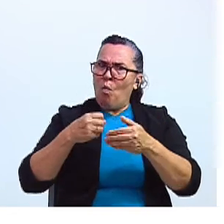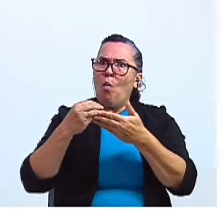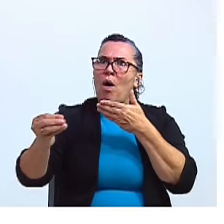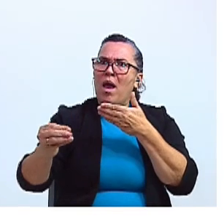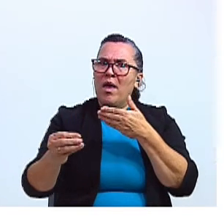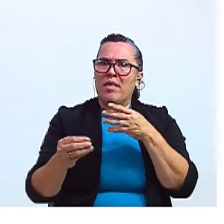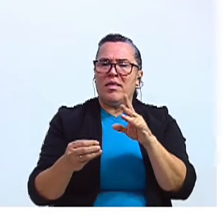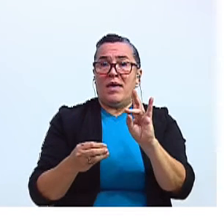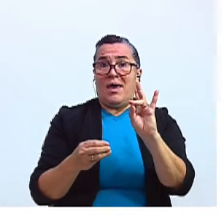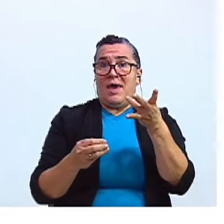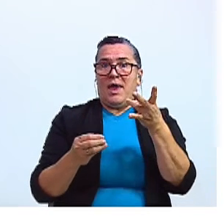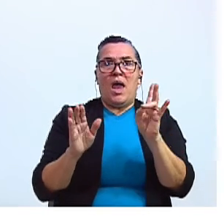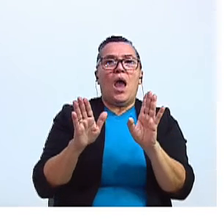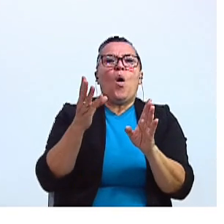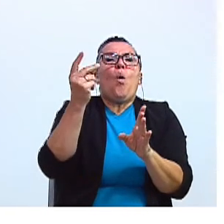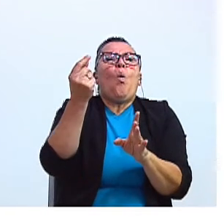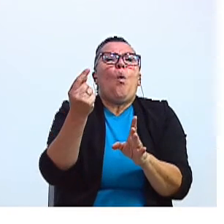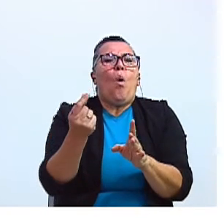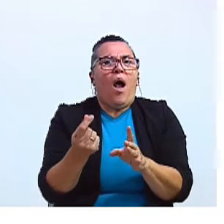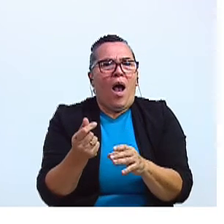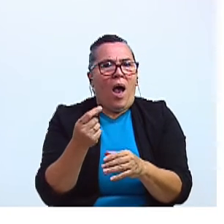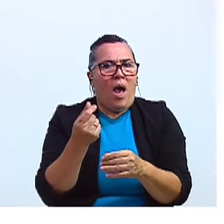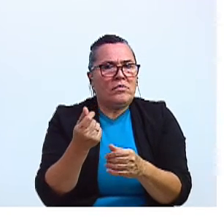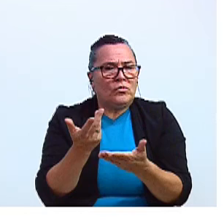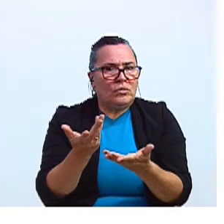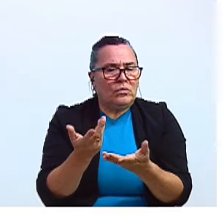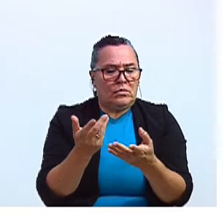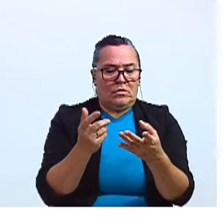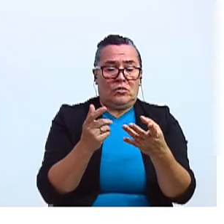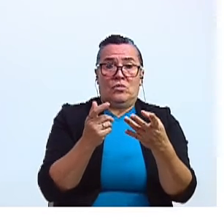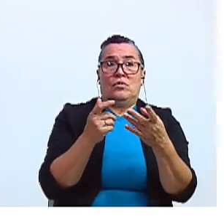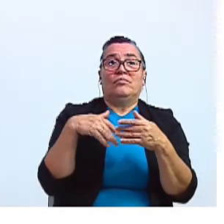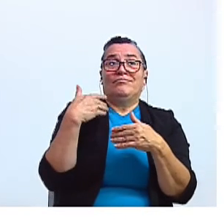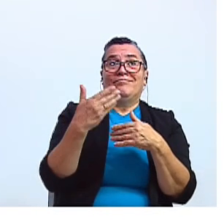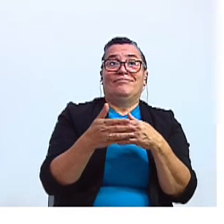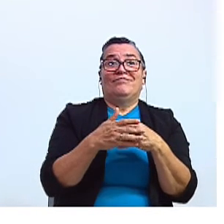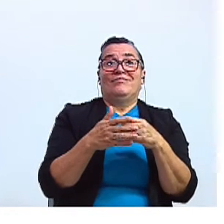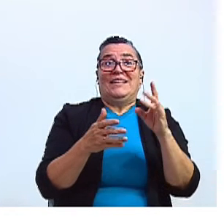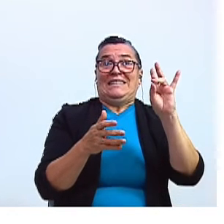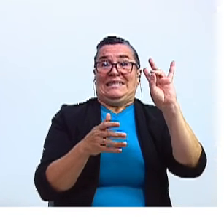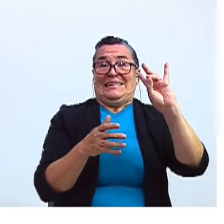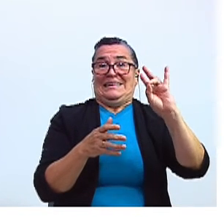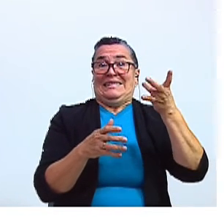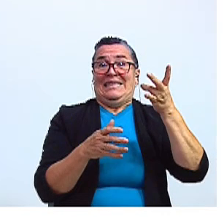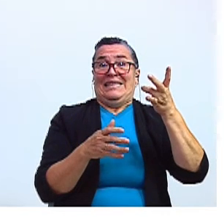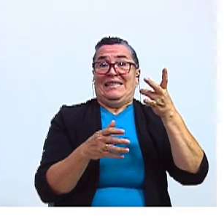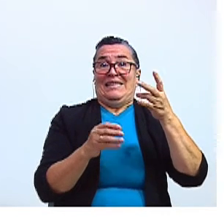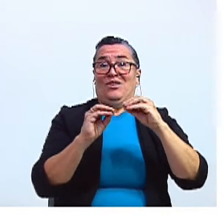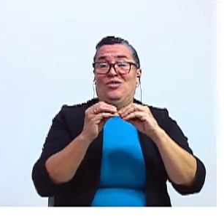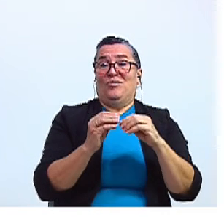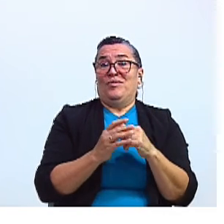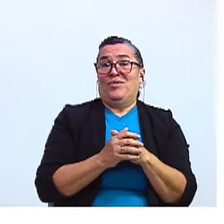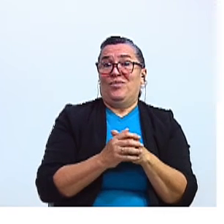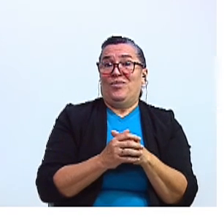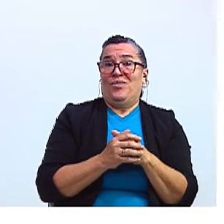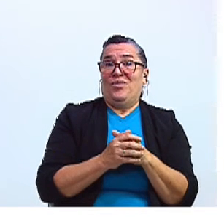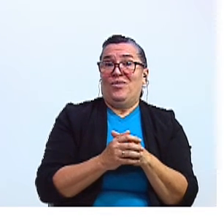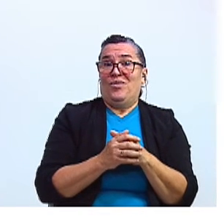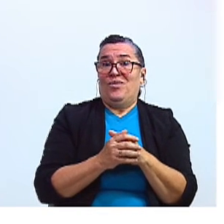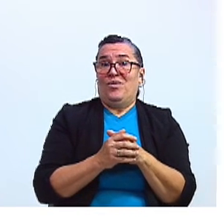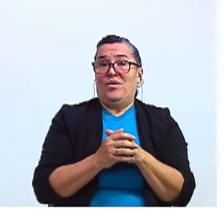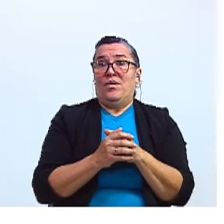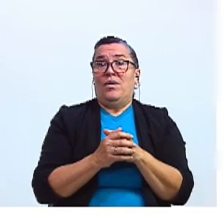it? How much does it cost? Next. Number 7, remember to